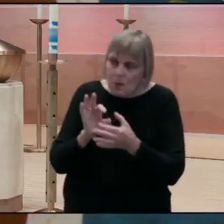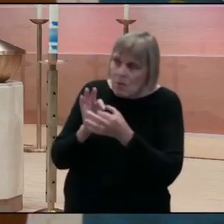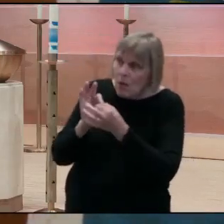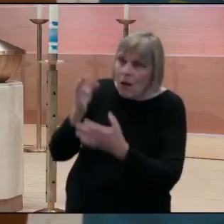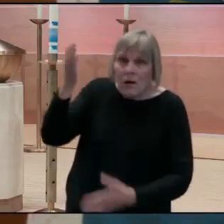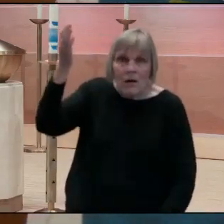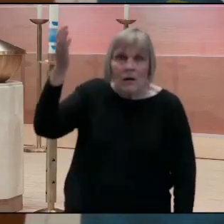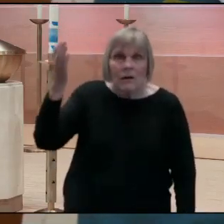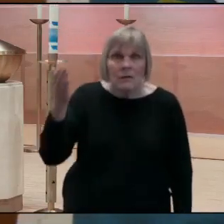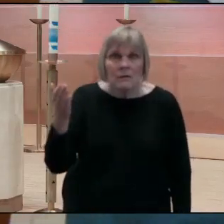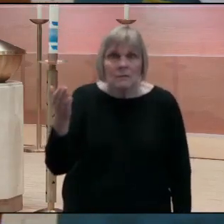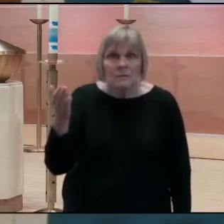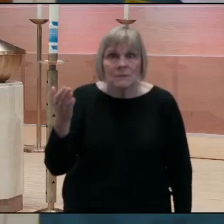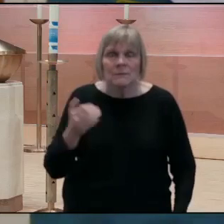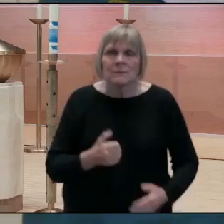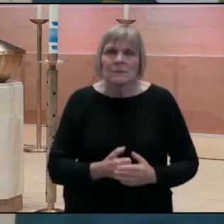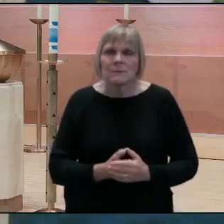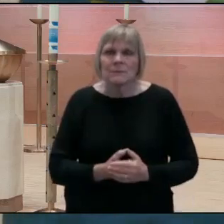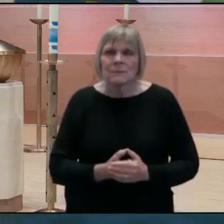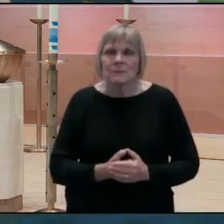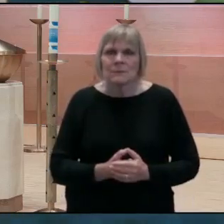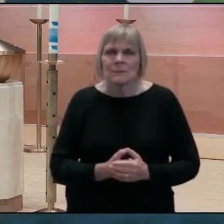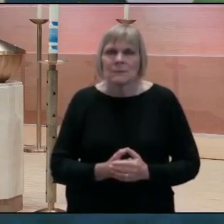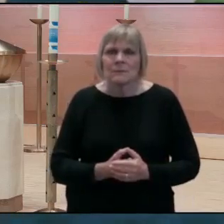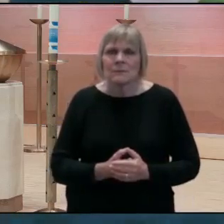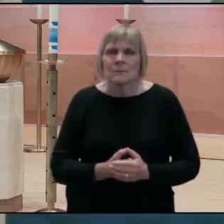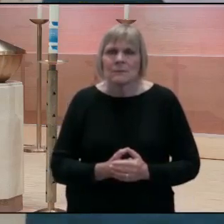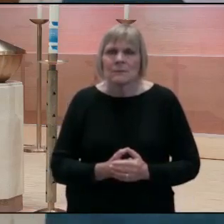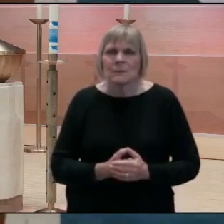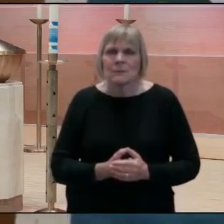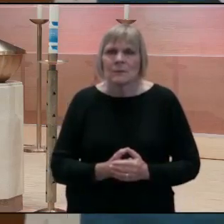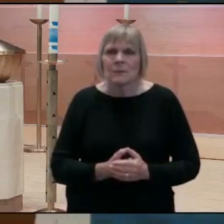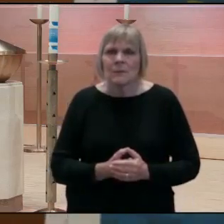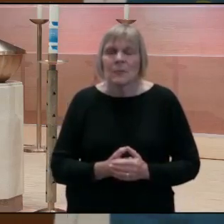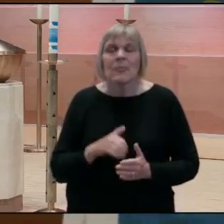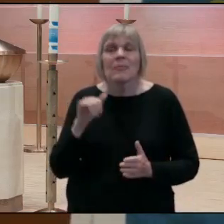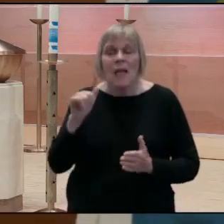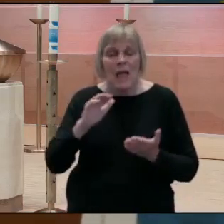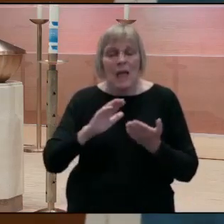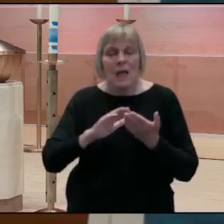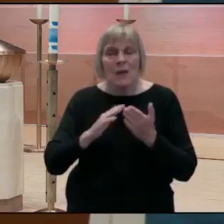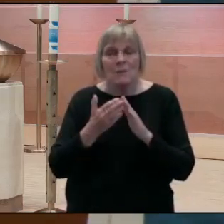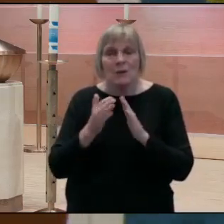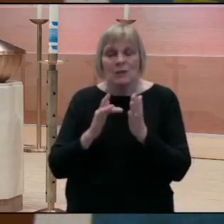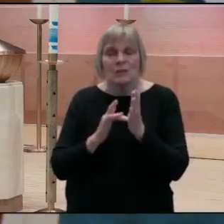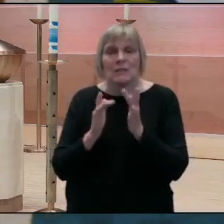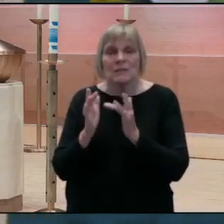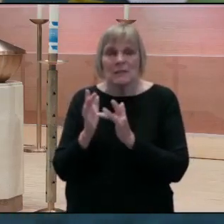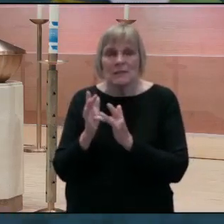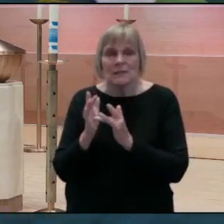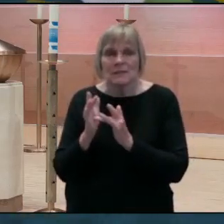belong to him. That is what defines this community in Jesus.